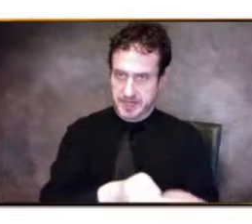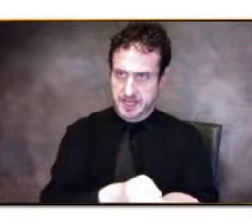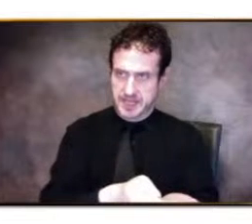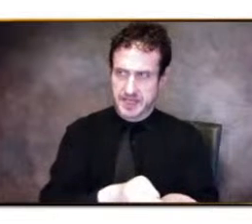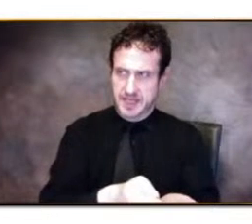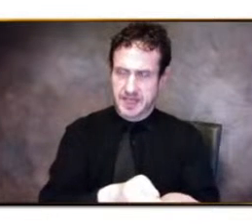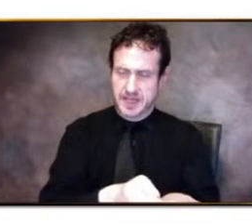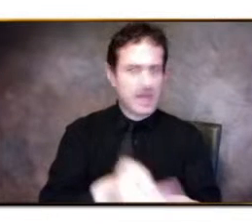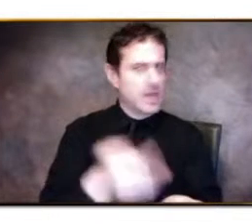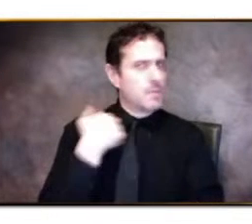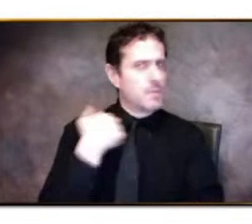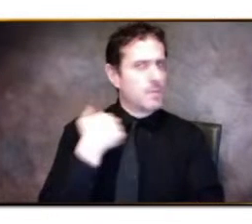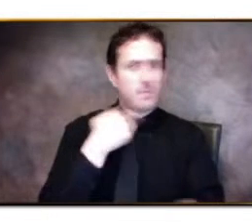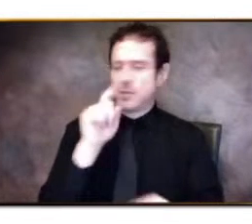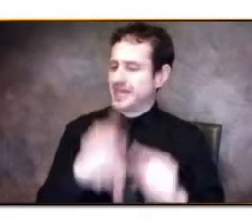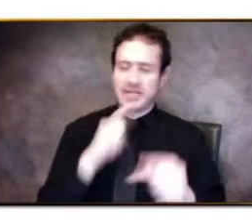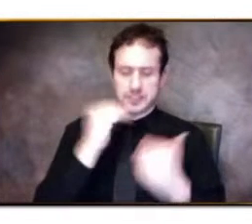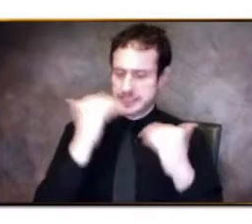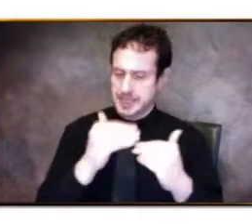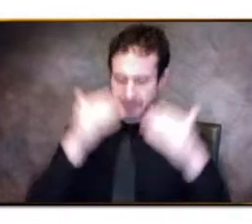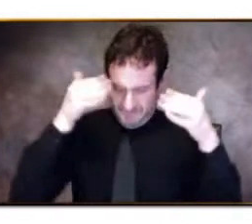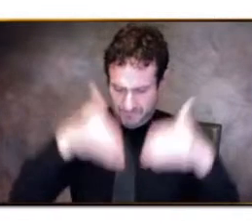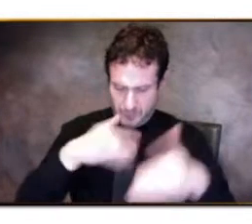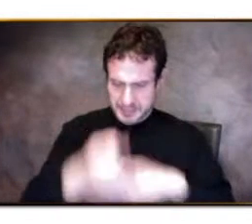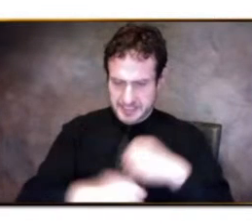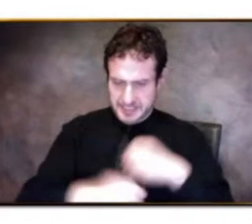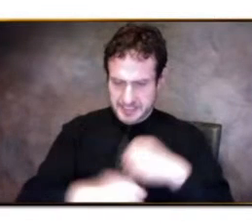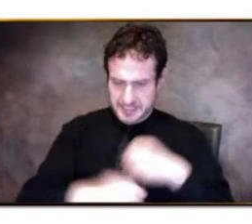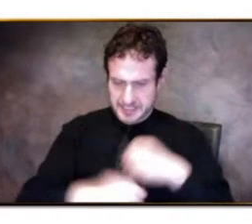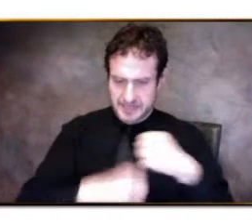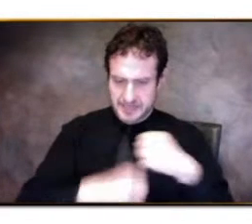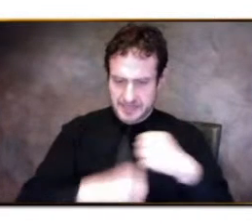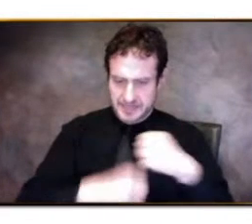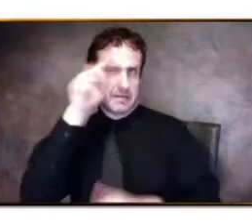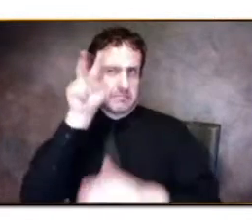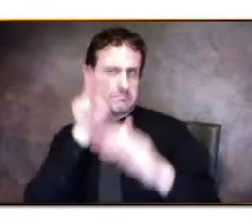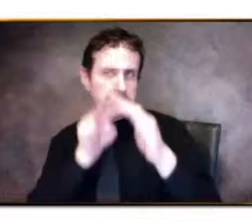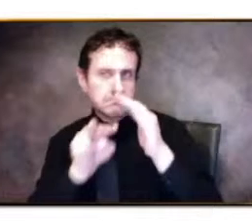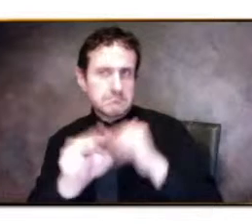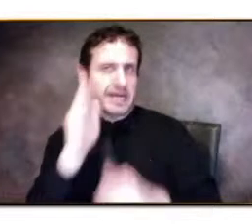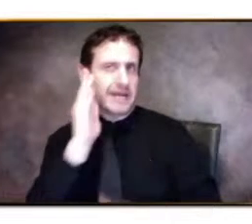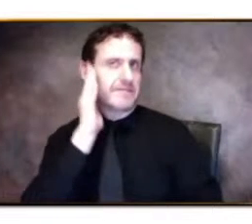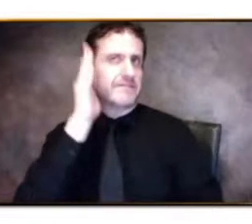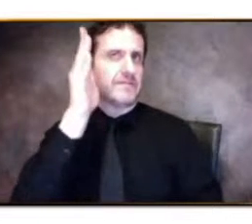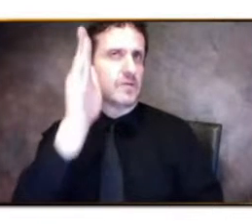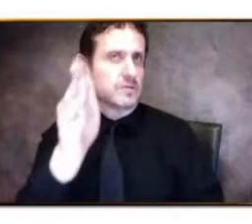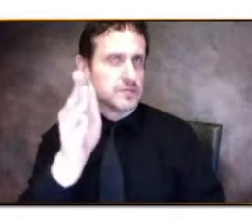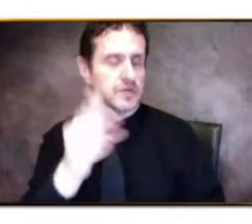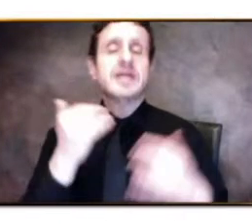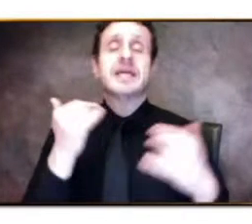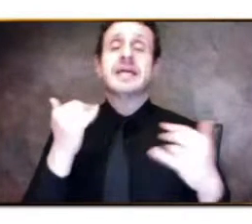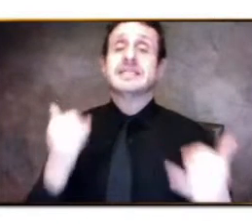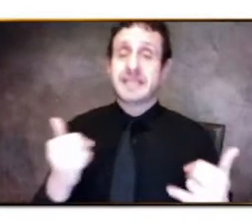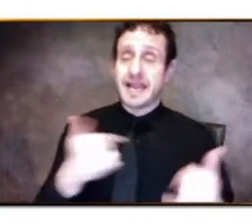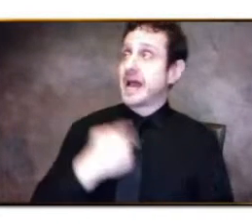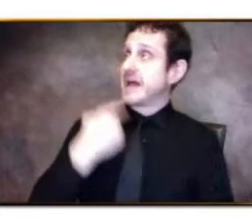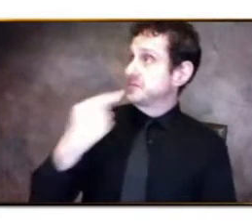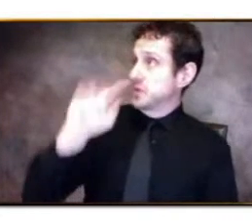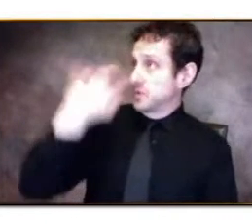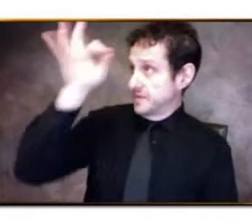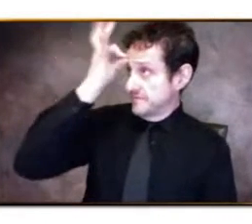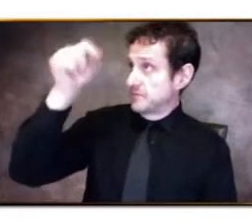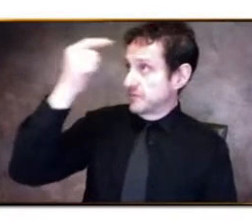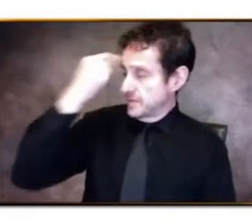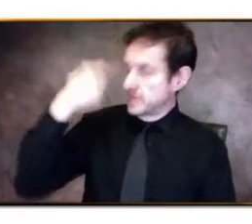this year to our state's longer-term fiscal condition, today we have notified the Federal Reserve of our intent to